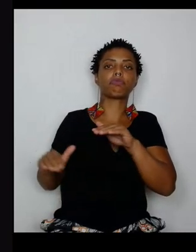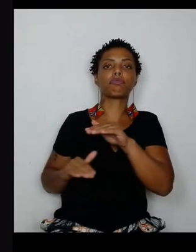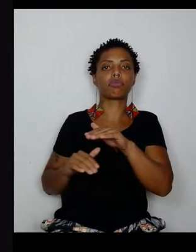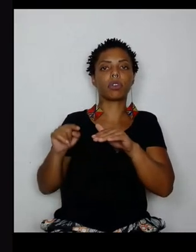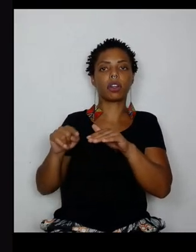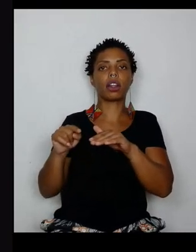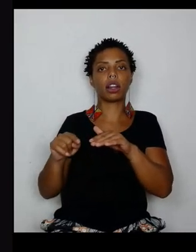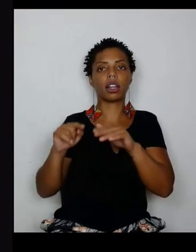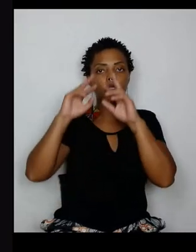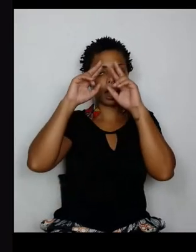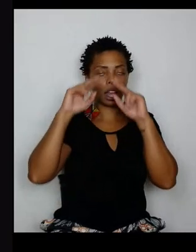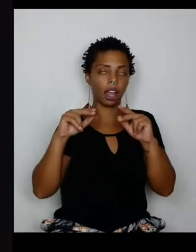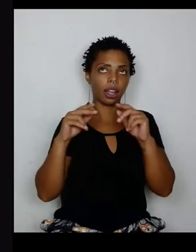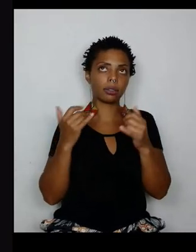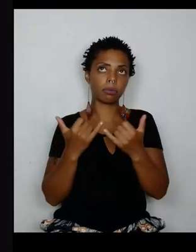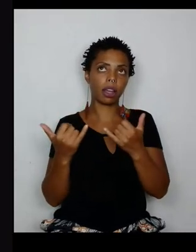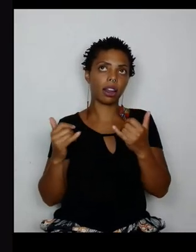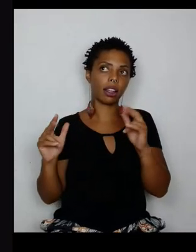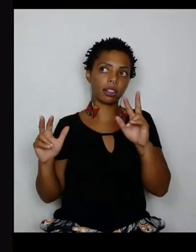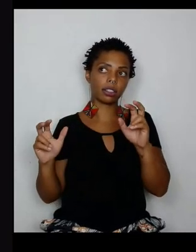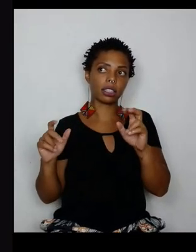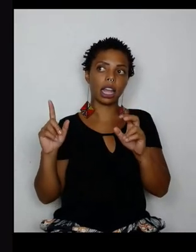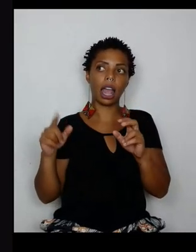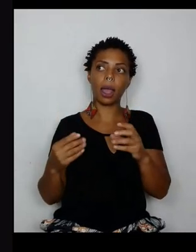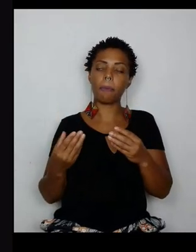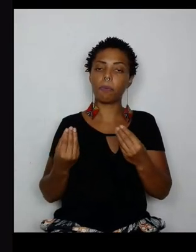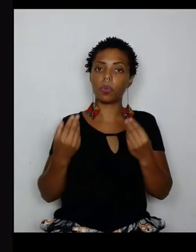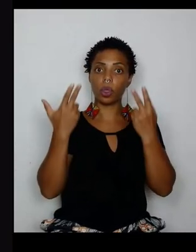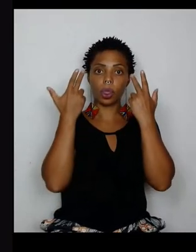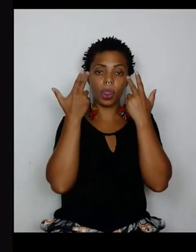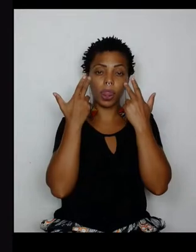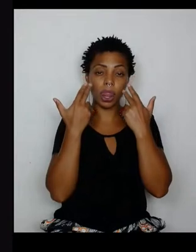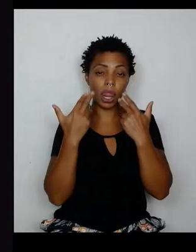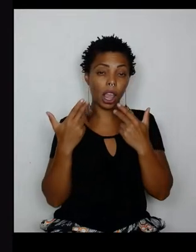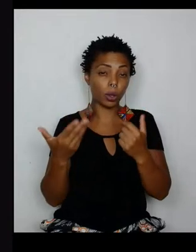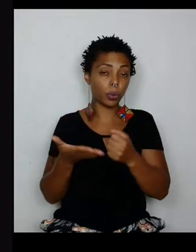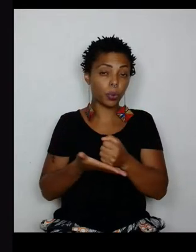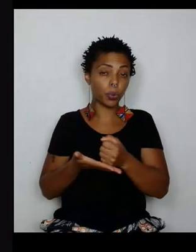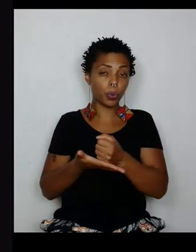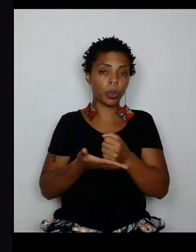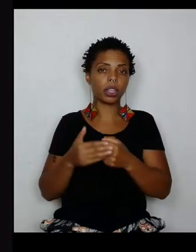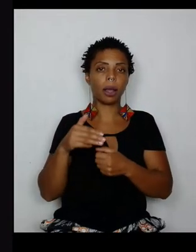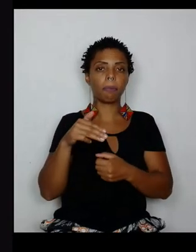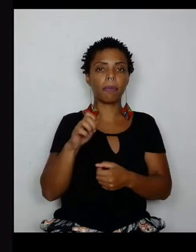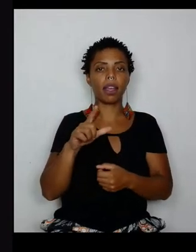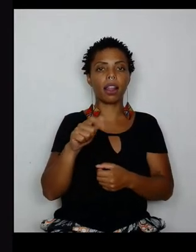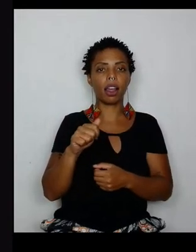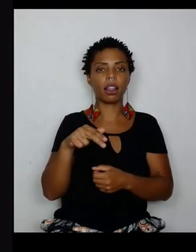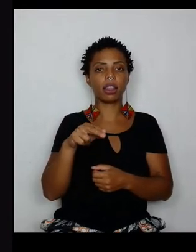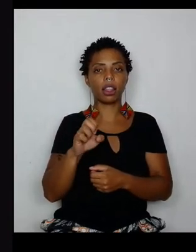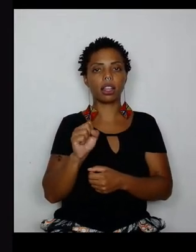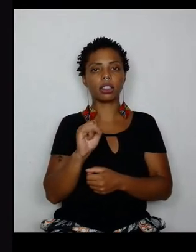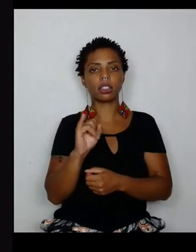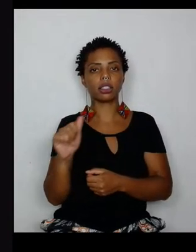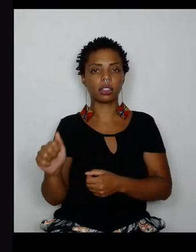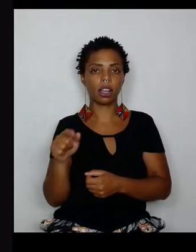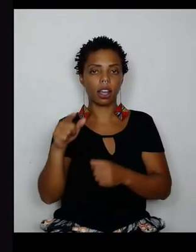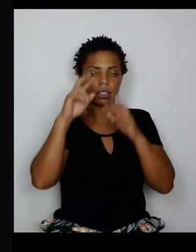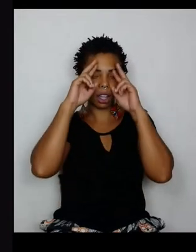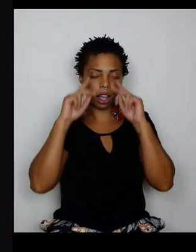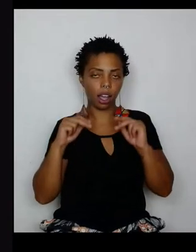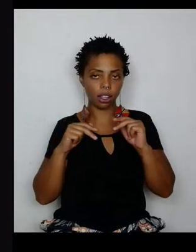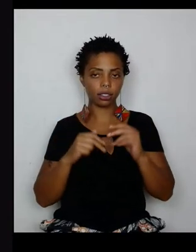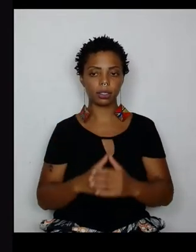primitive and natural state of the melanesian race end quote as late as 1900